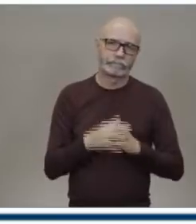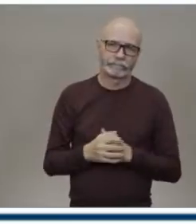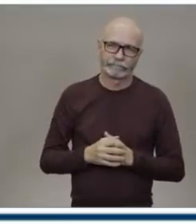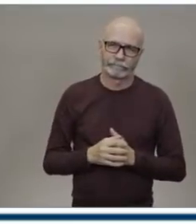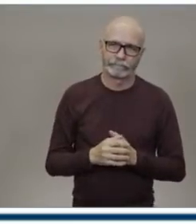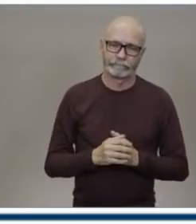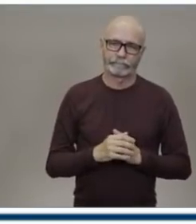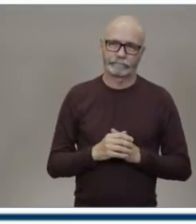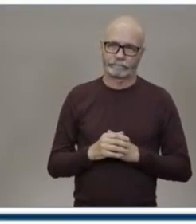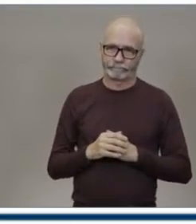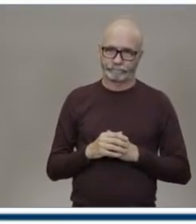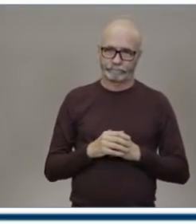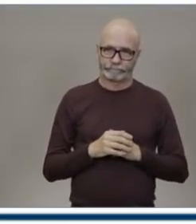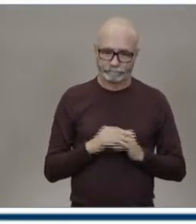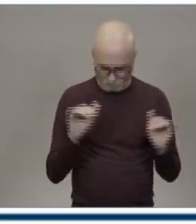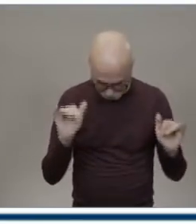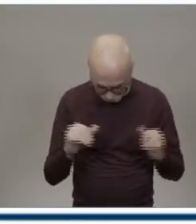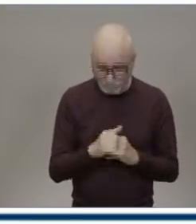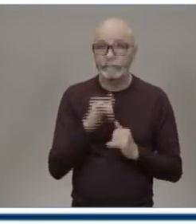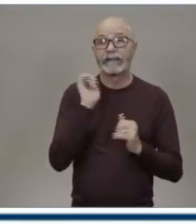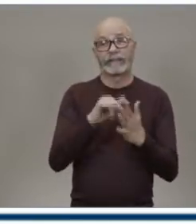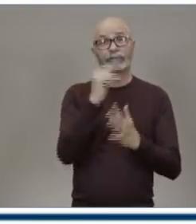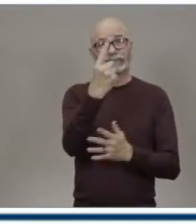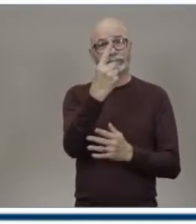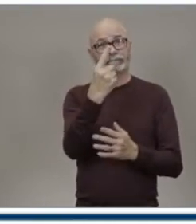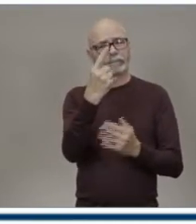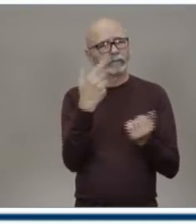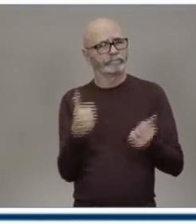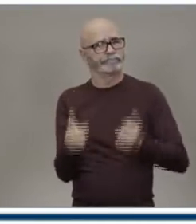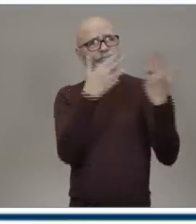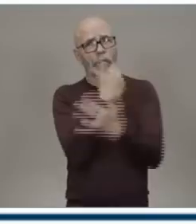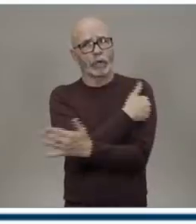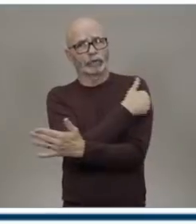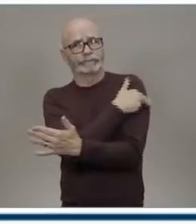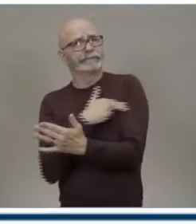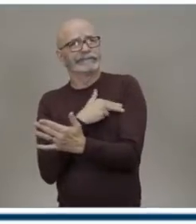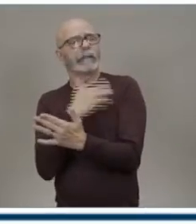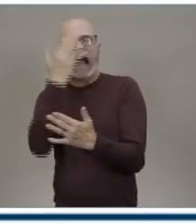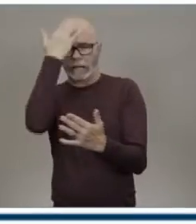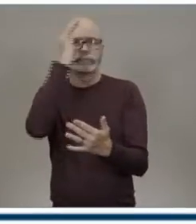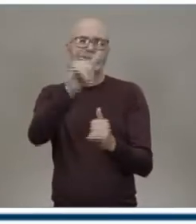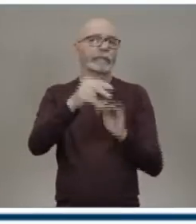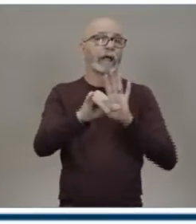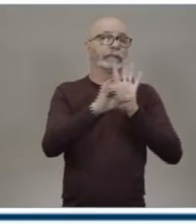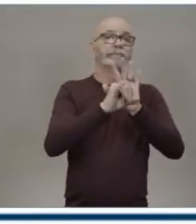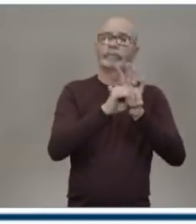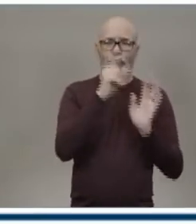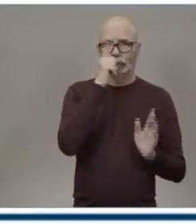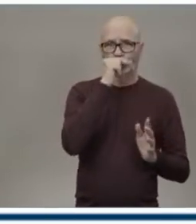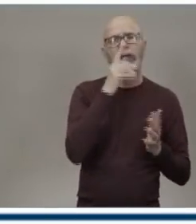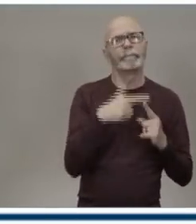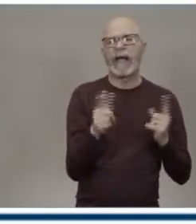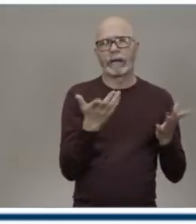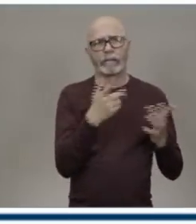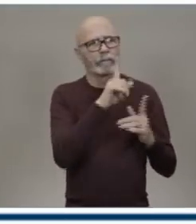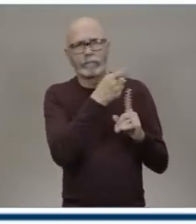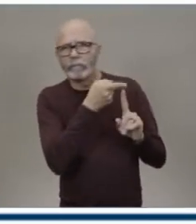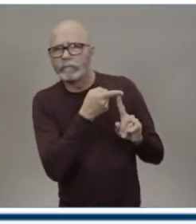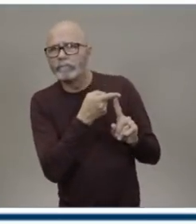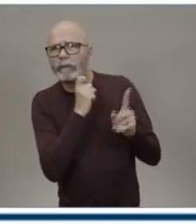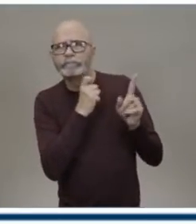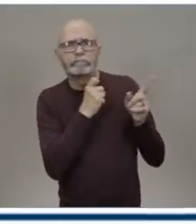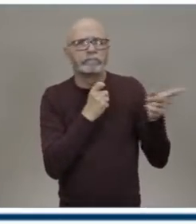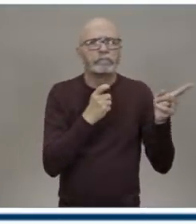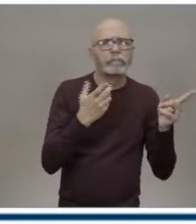the person who's currently being hospitalized? Obviously, we can't identify them, but could you at least give us an idea which health zone they're in or an